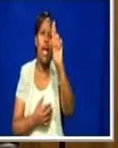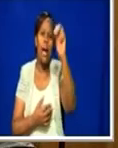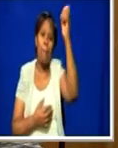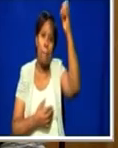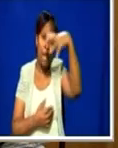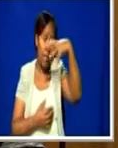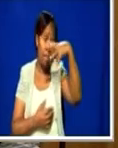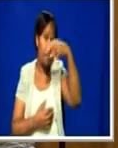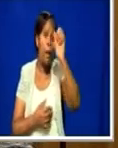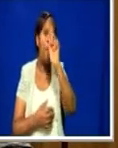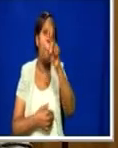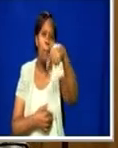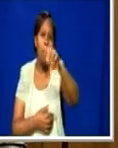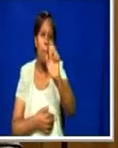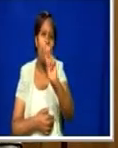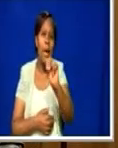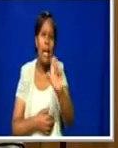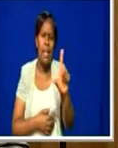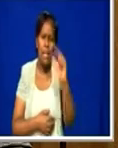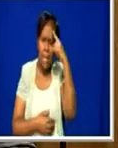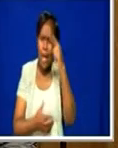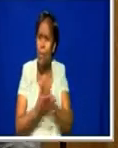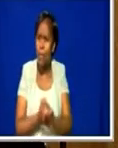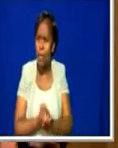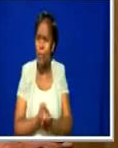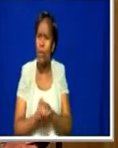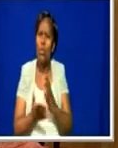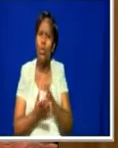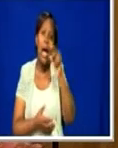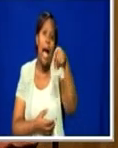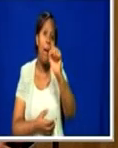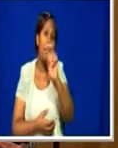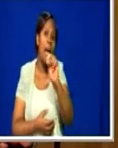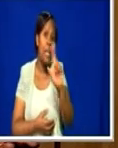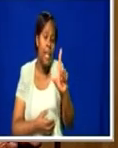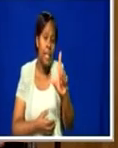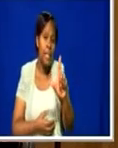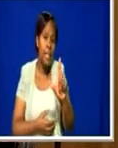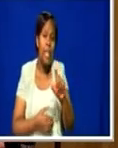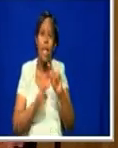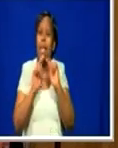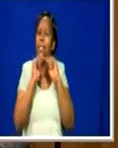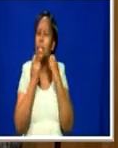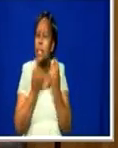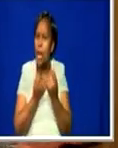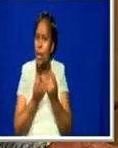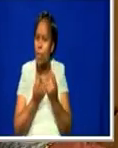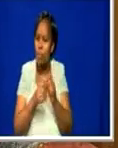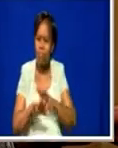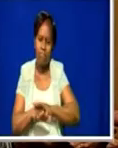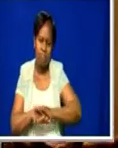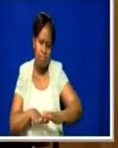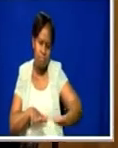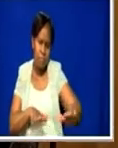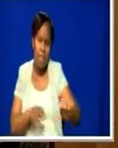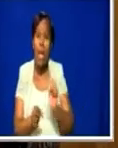Okay, solar panel. Yeah, you'll help me there. I believe, of course, a solar panel is a kind of, a flat surface that